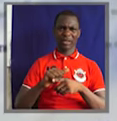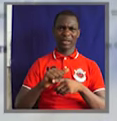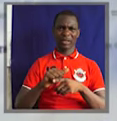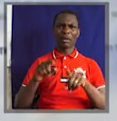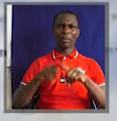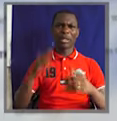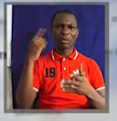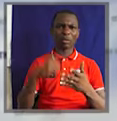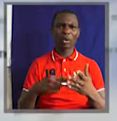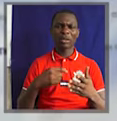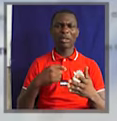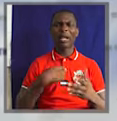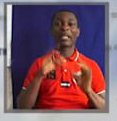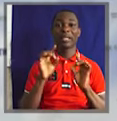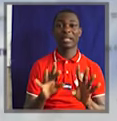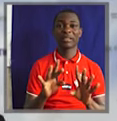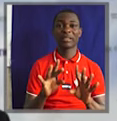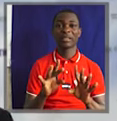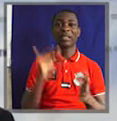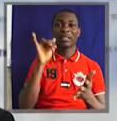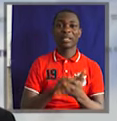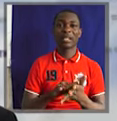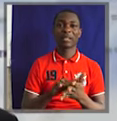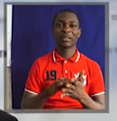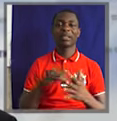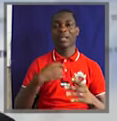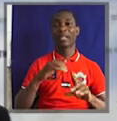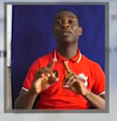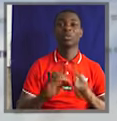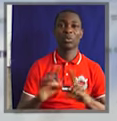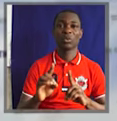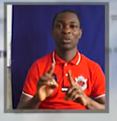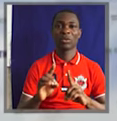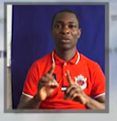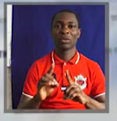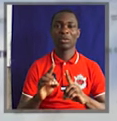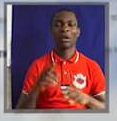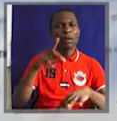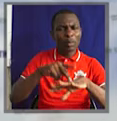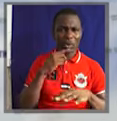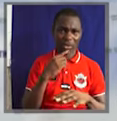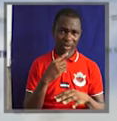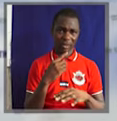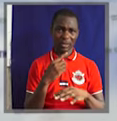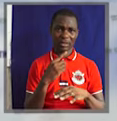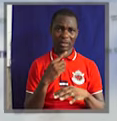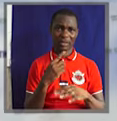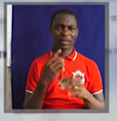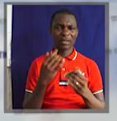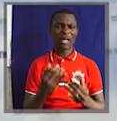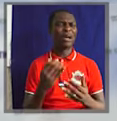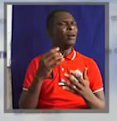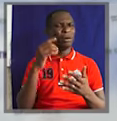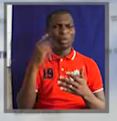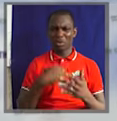practice, but what I hate, that I do. Paul said,